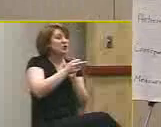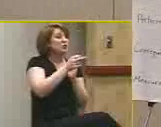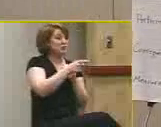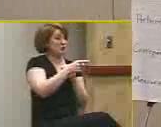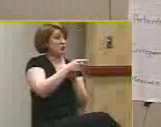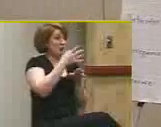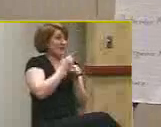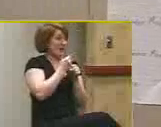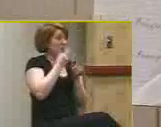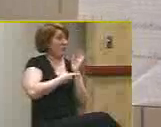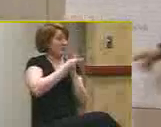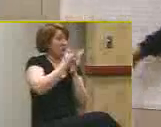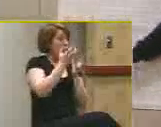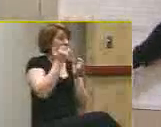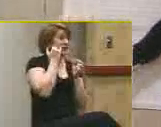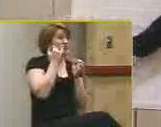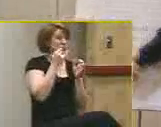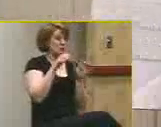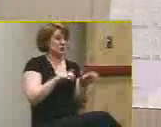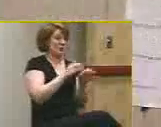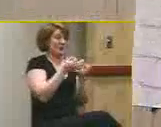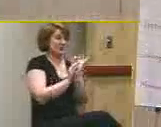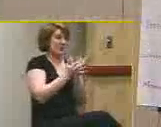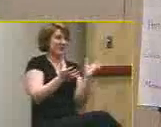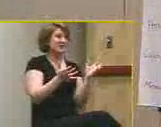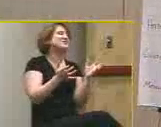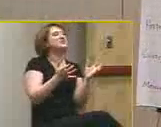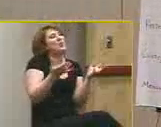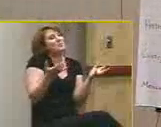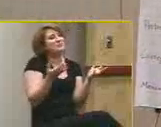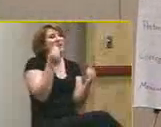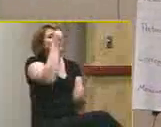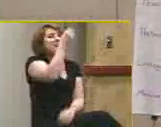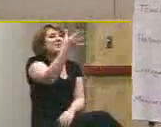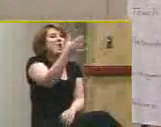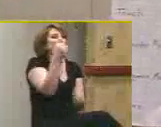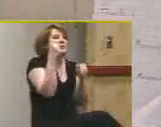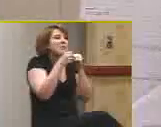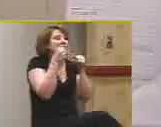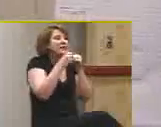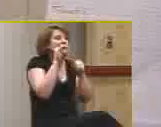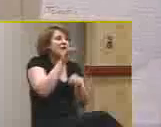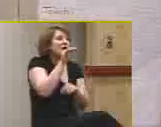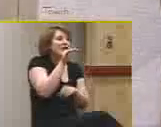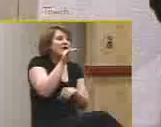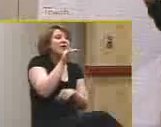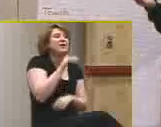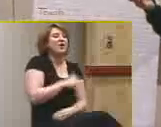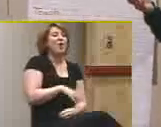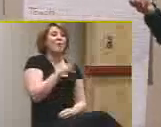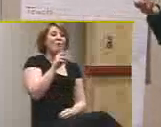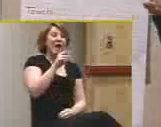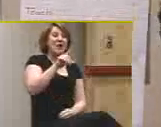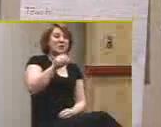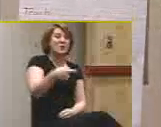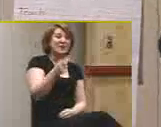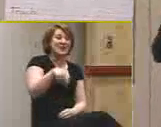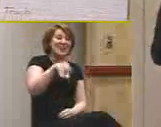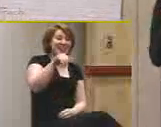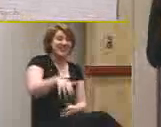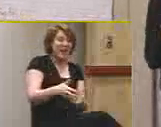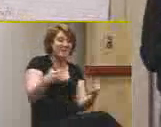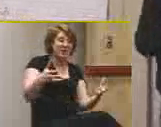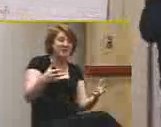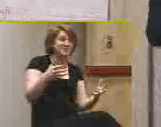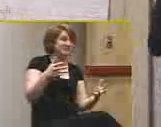do this simple thing. So let him know. Keep reminding him all the time. Wow, all you have to do is this much and you get that?